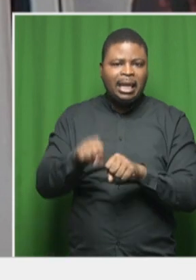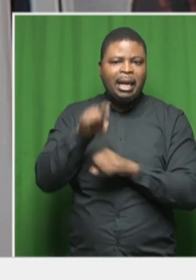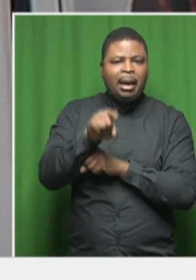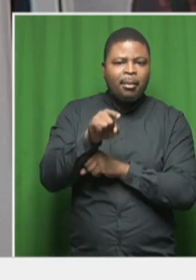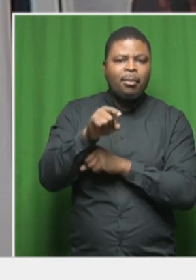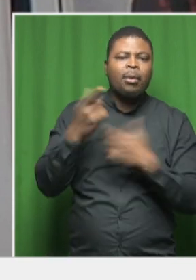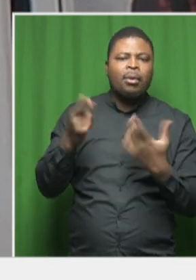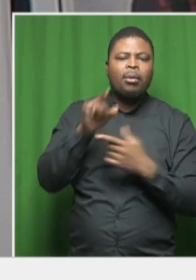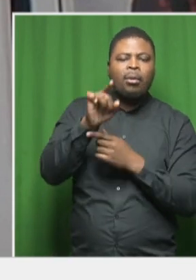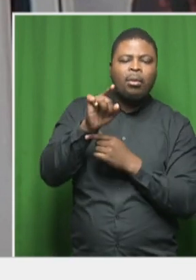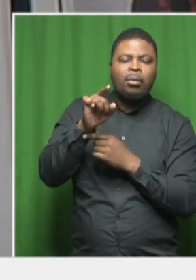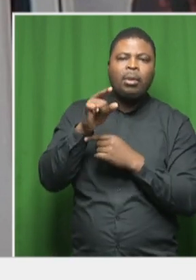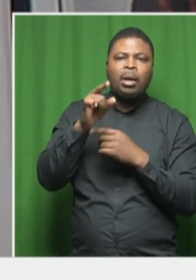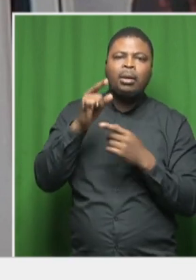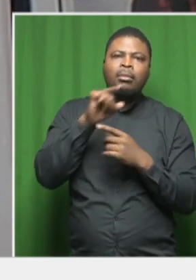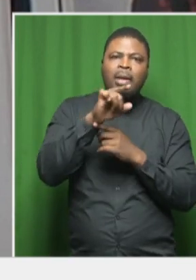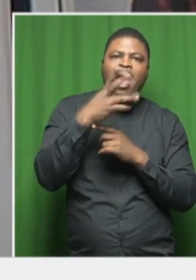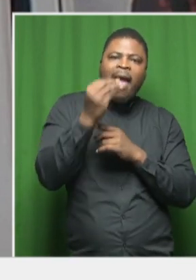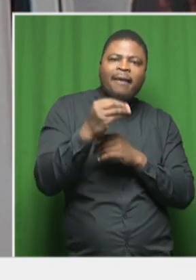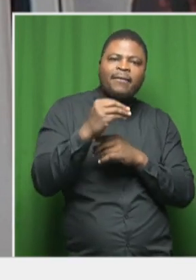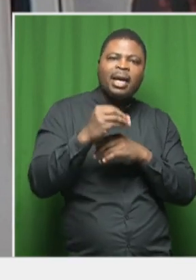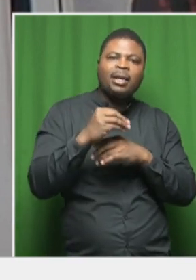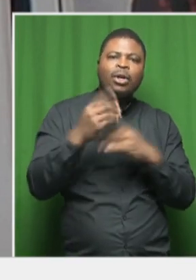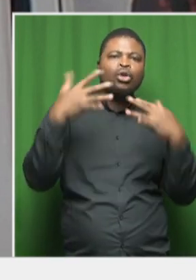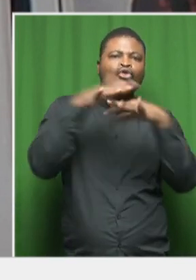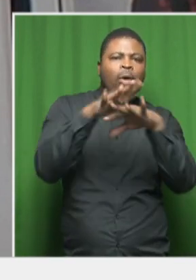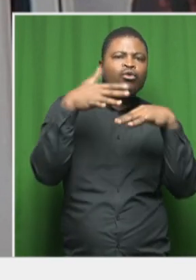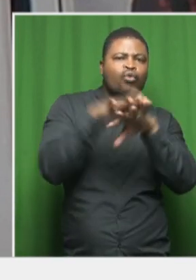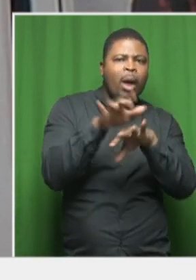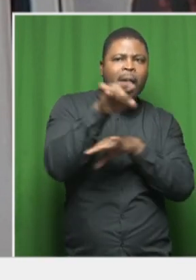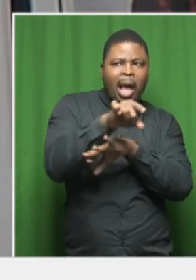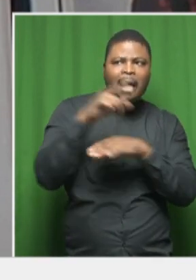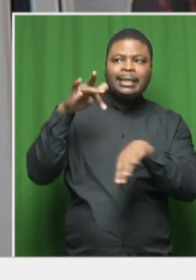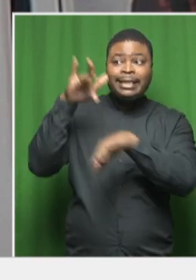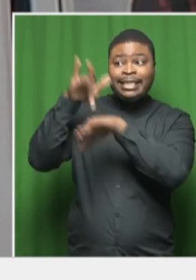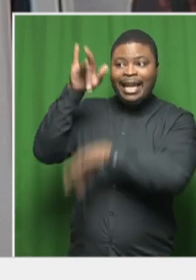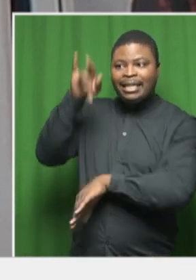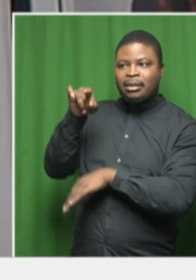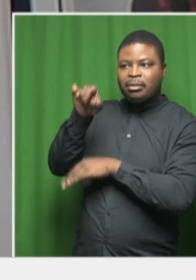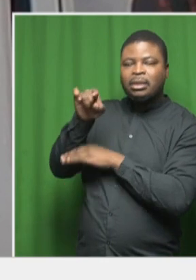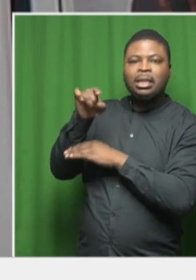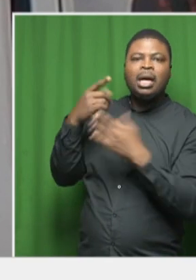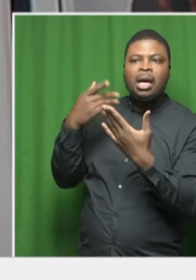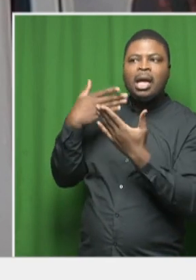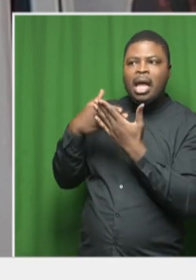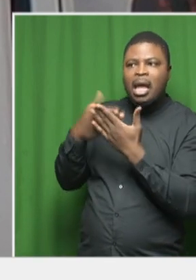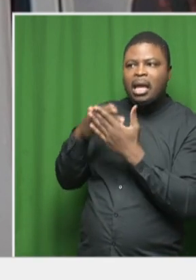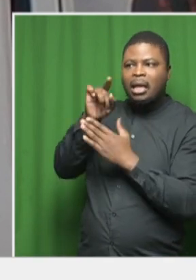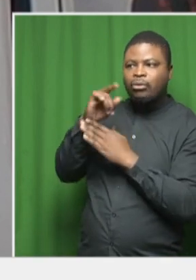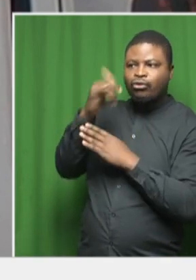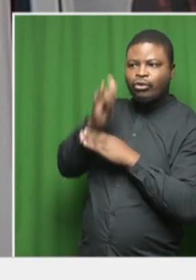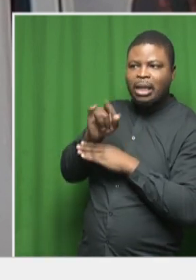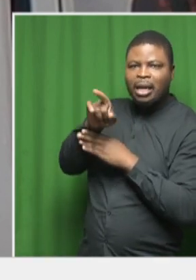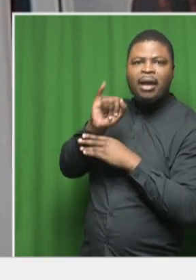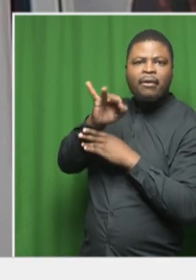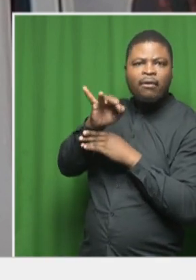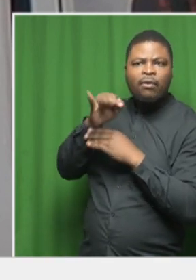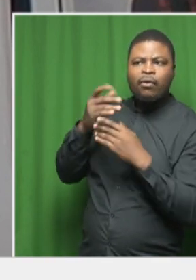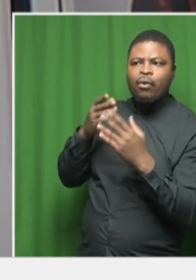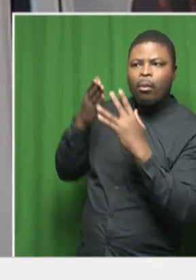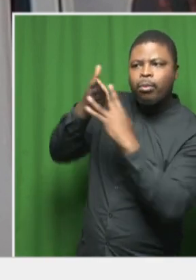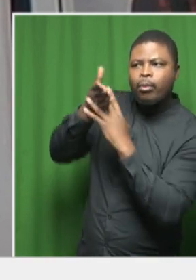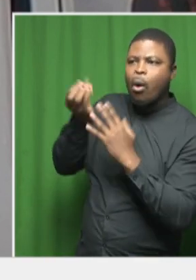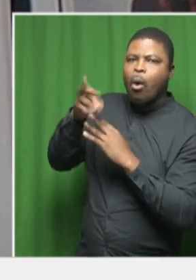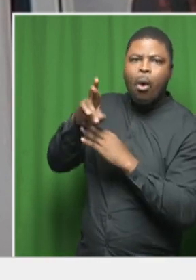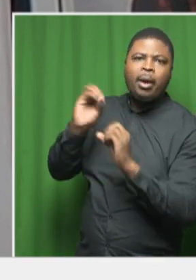anti-plagiarism detection software. And that sounds all very official and scary. From the university's perspective, it's a way